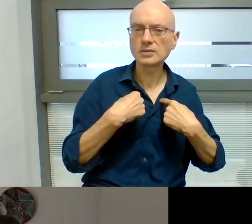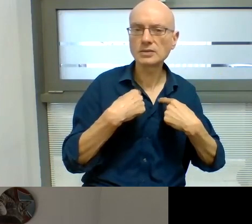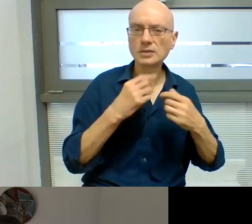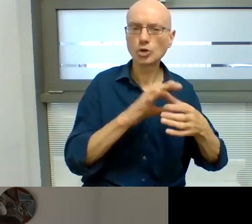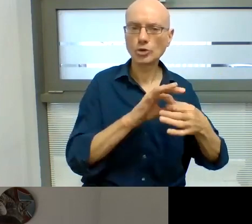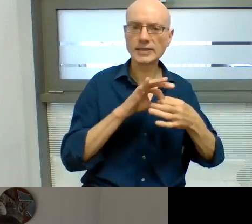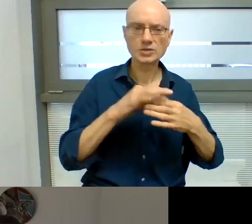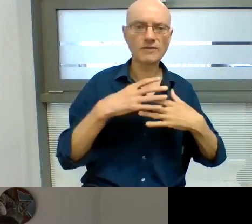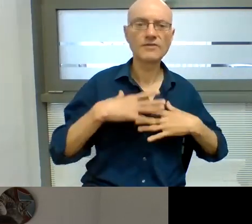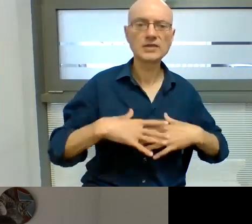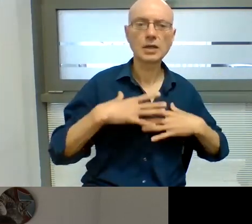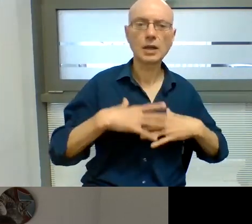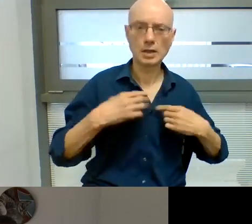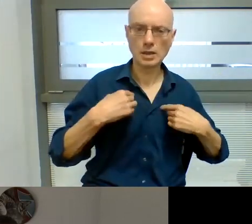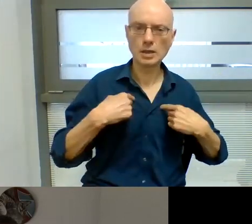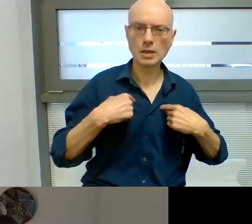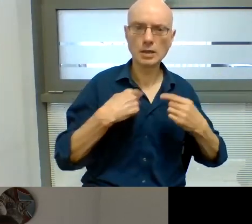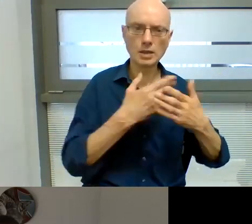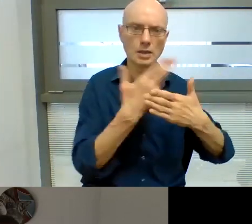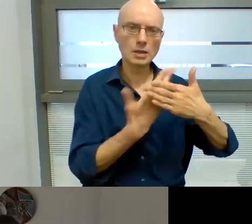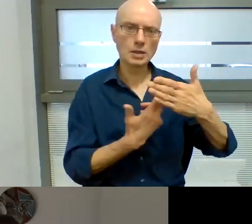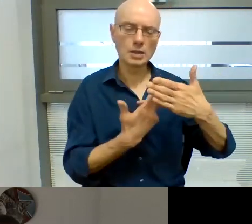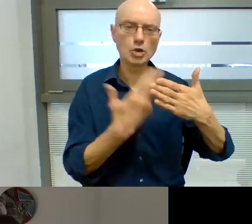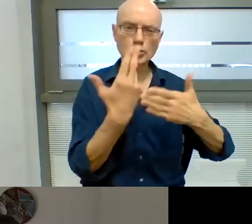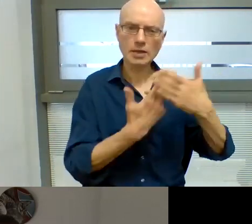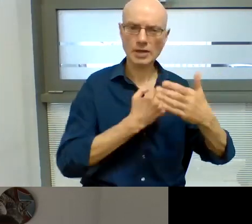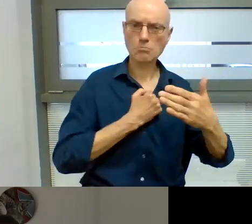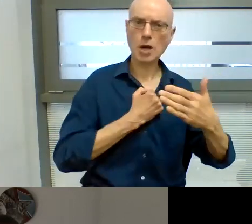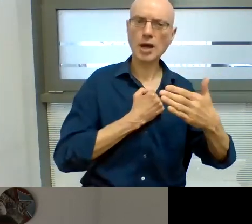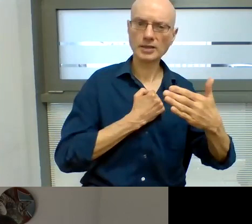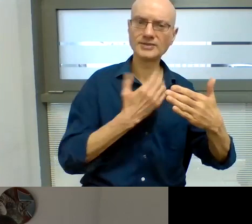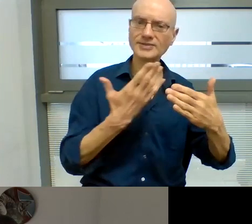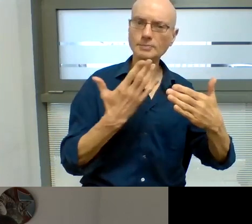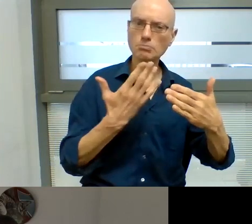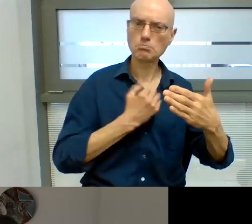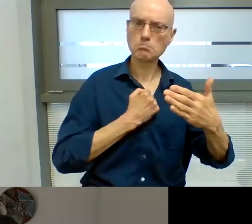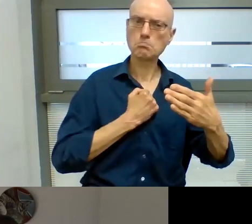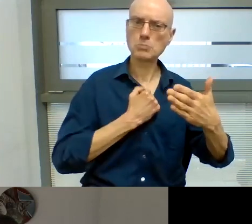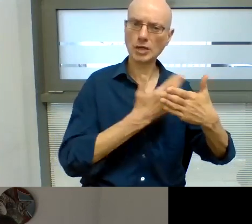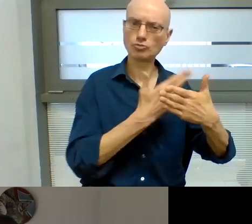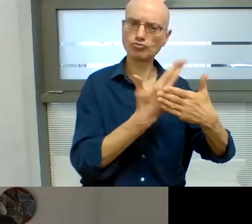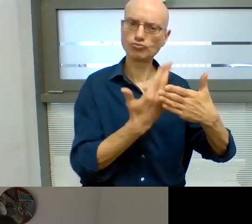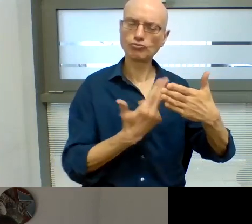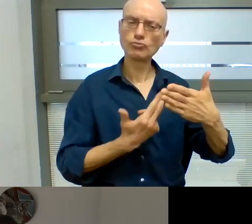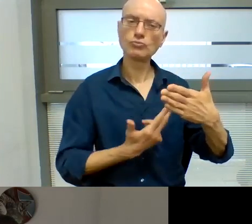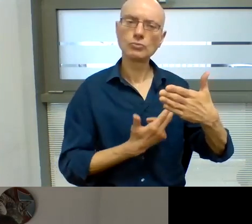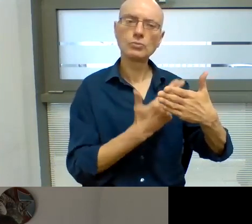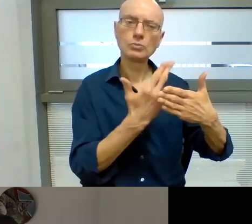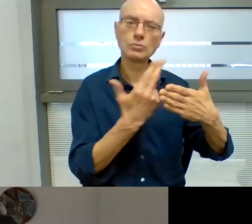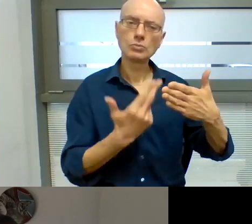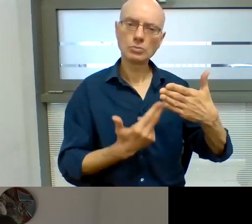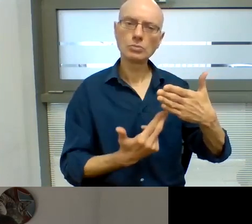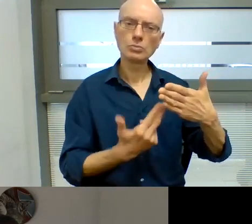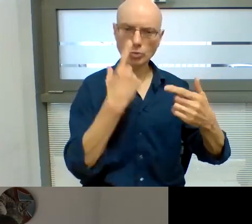physicality. It was something that I could own. It was owned by me. It was something I could